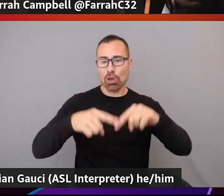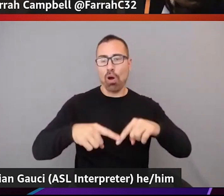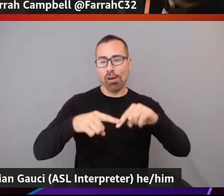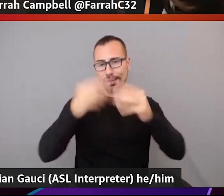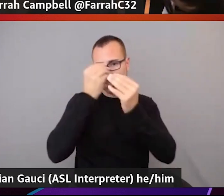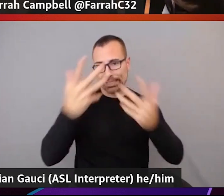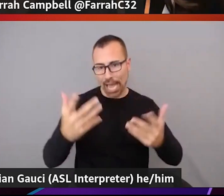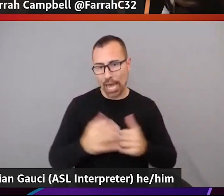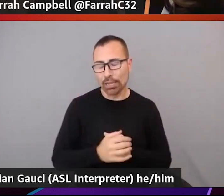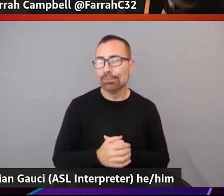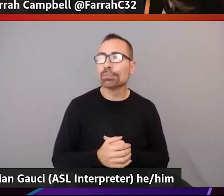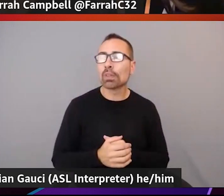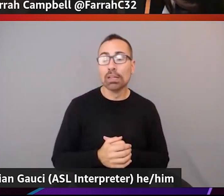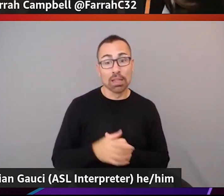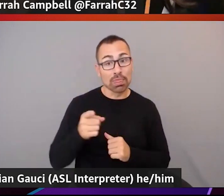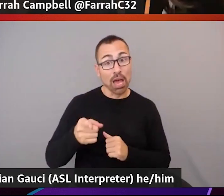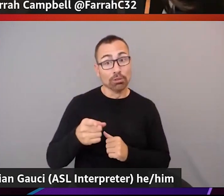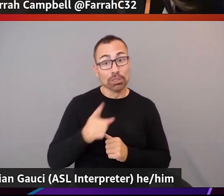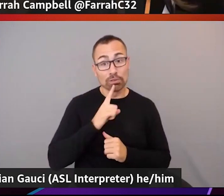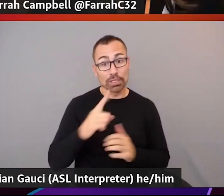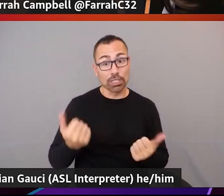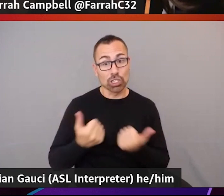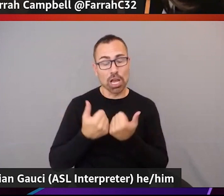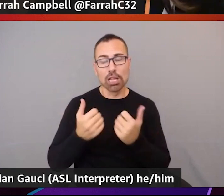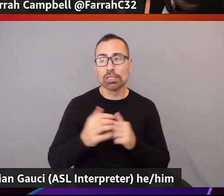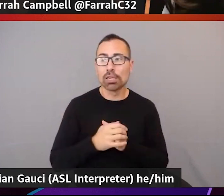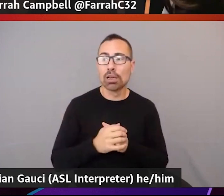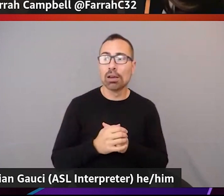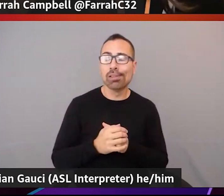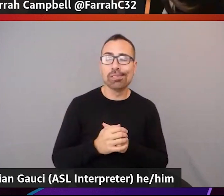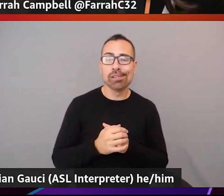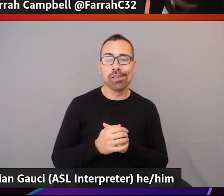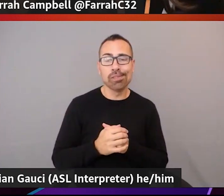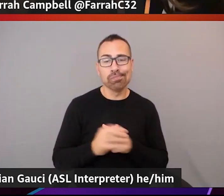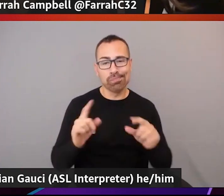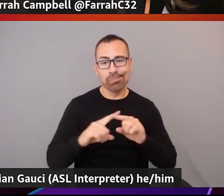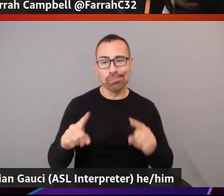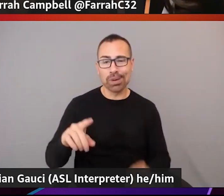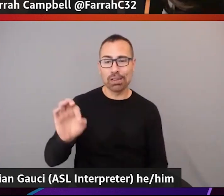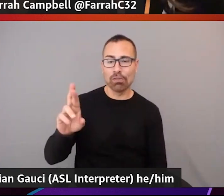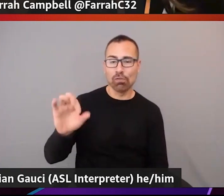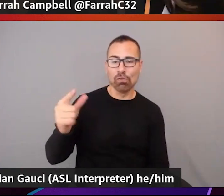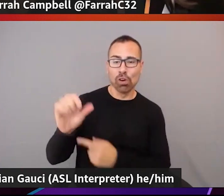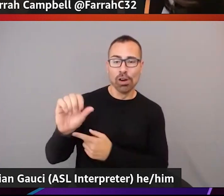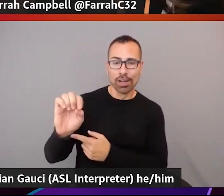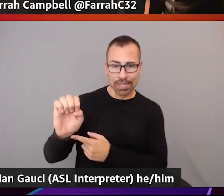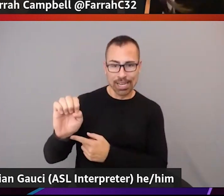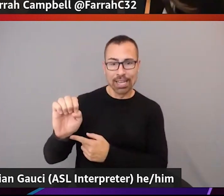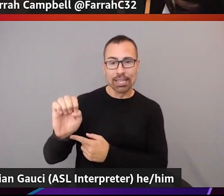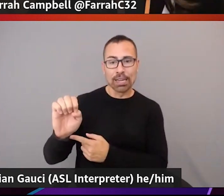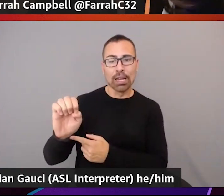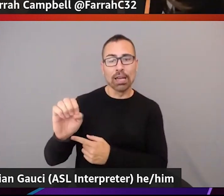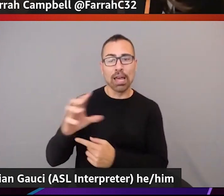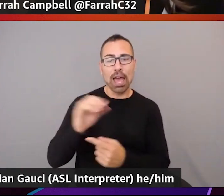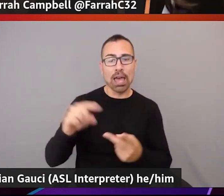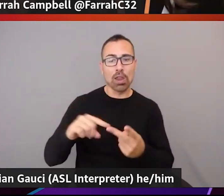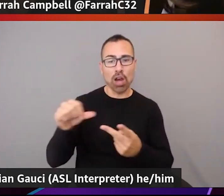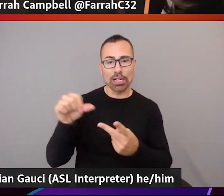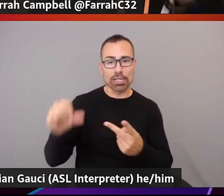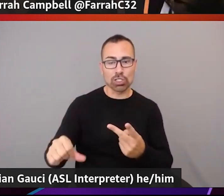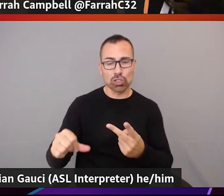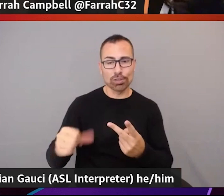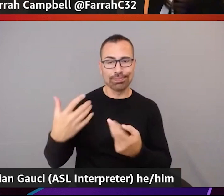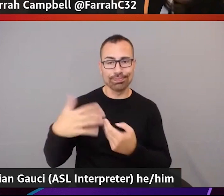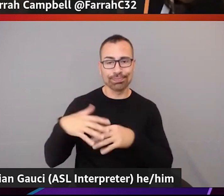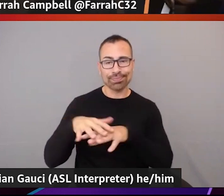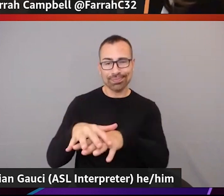a challenge. But with that Fargate and container architecture, we have that sidecar in place, for example, that then takes